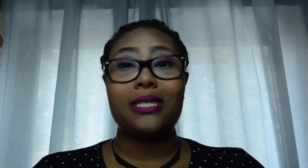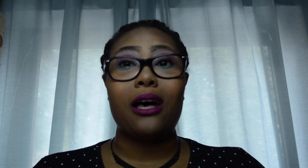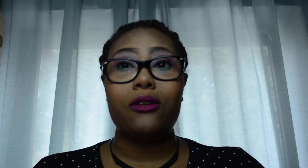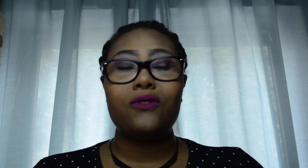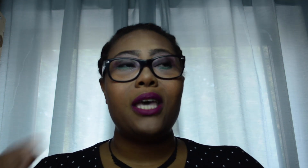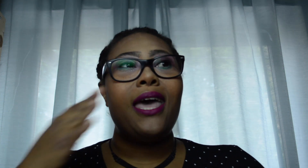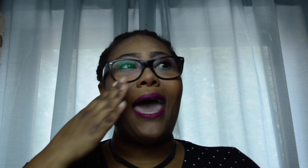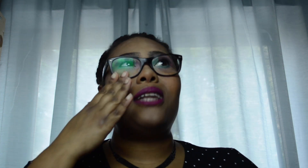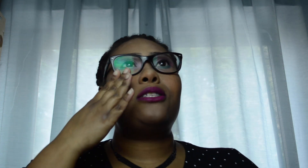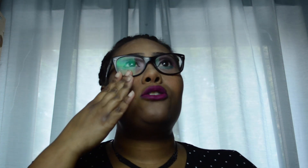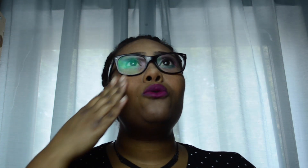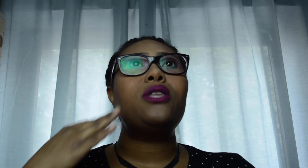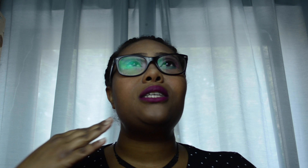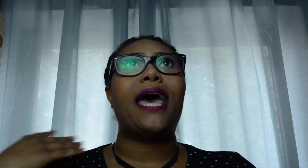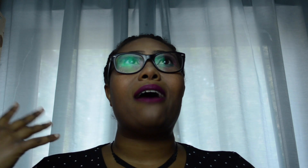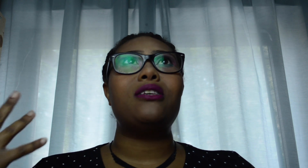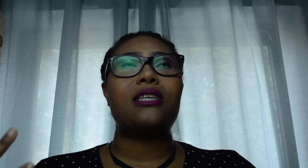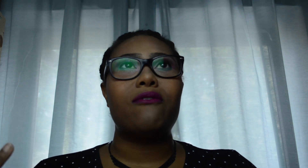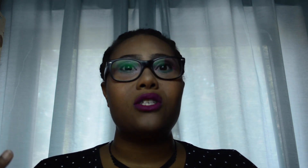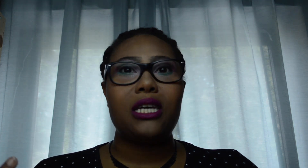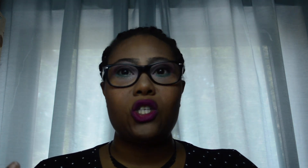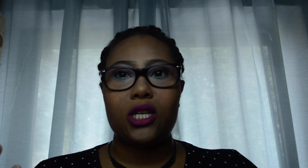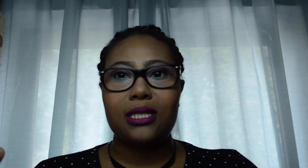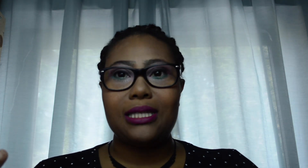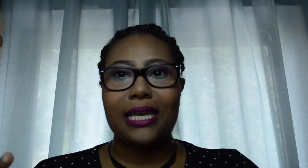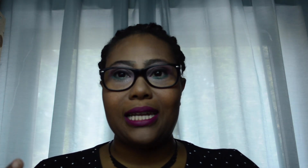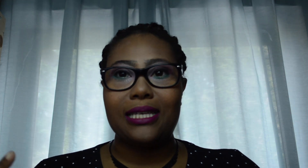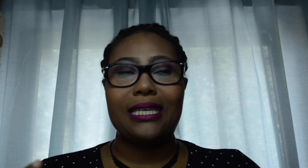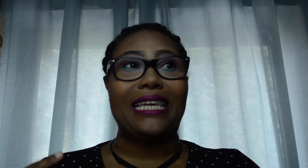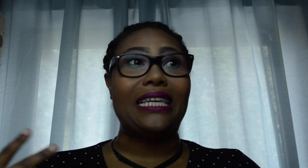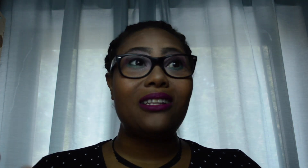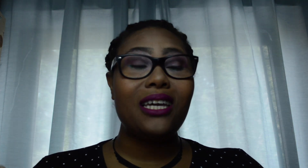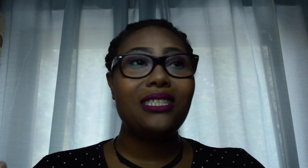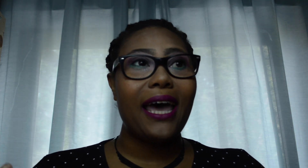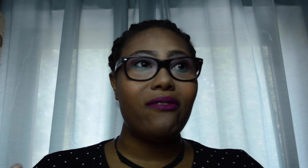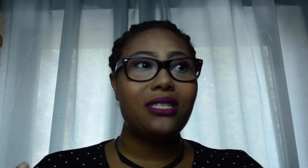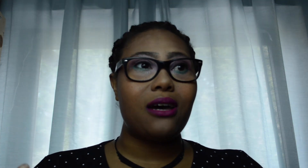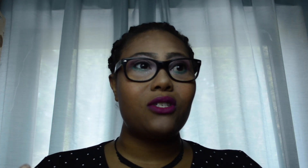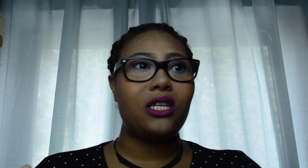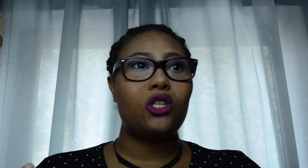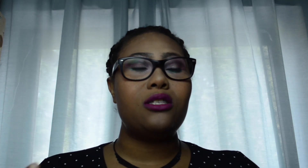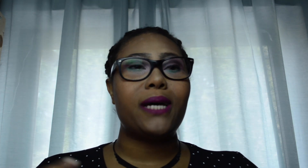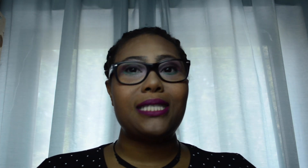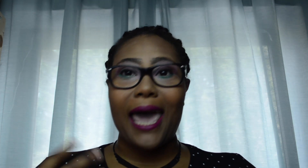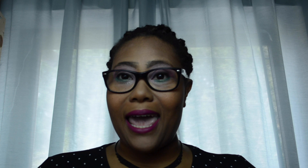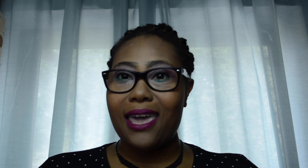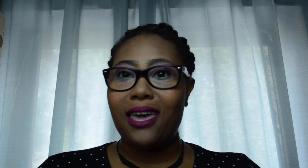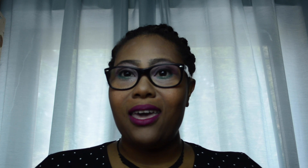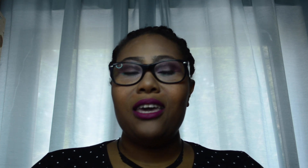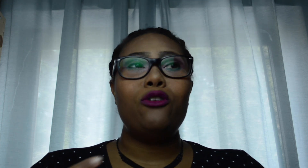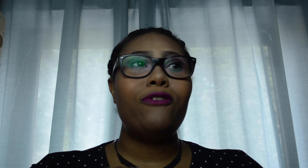microaggressions themselves, and it's soothing to have these conversations. It is healing to have these conversations because